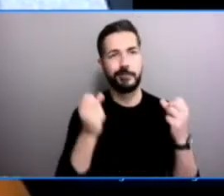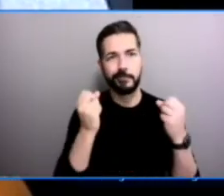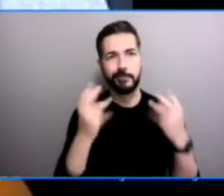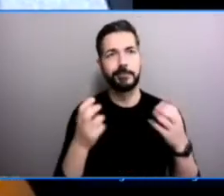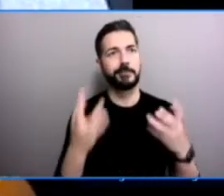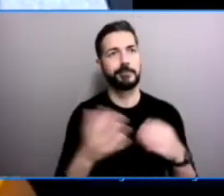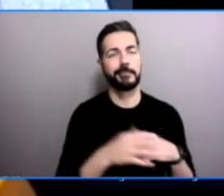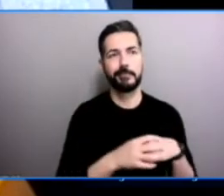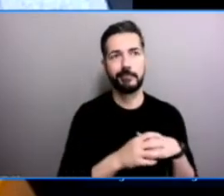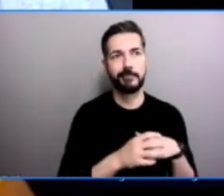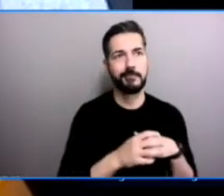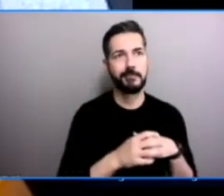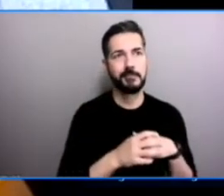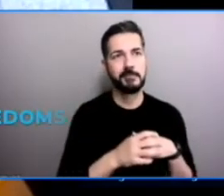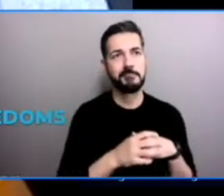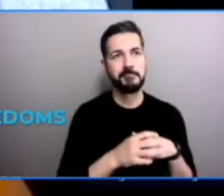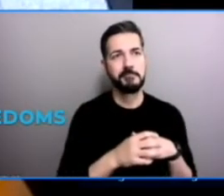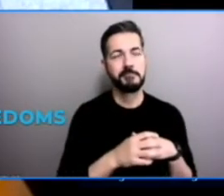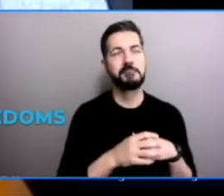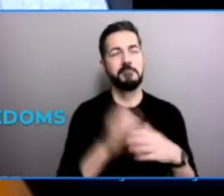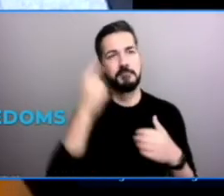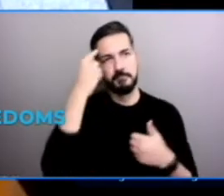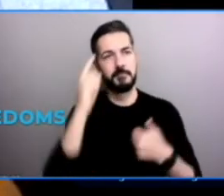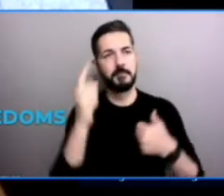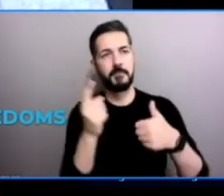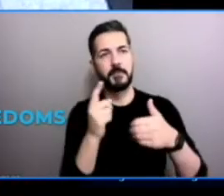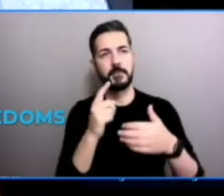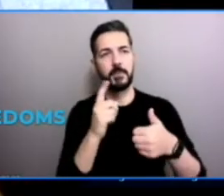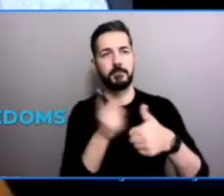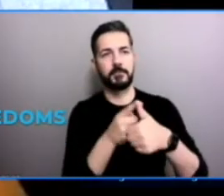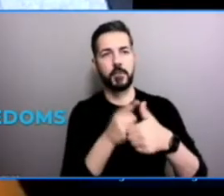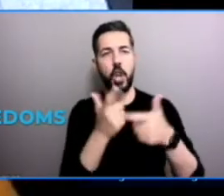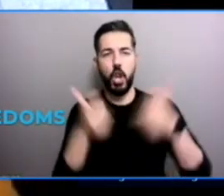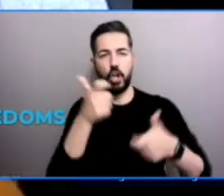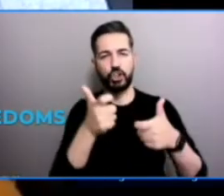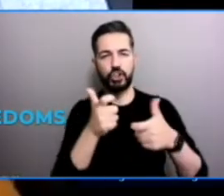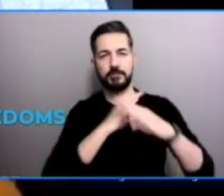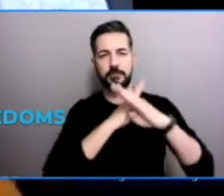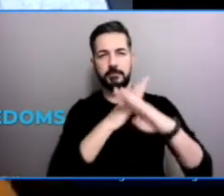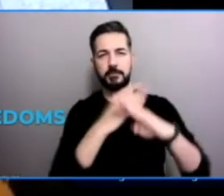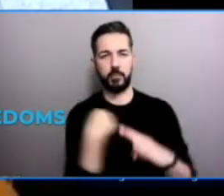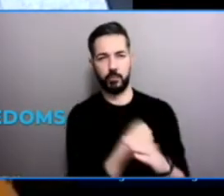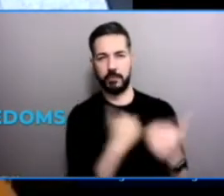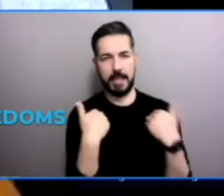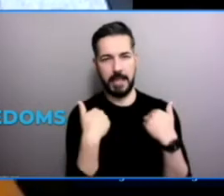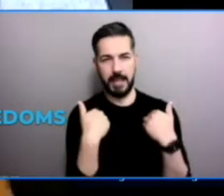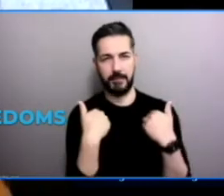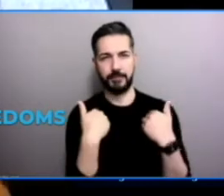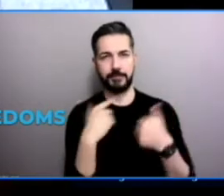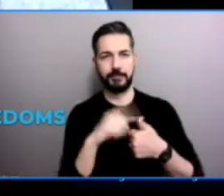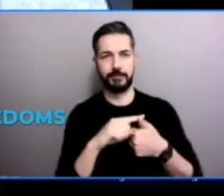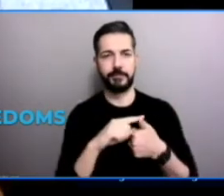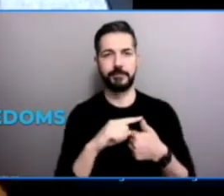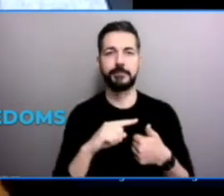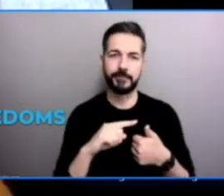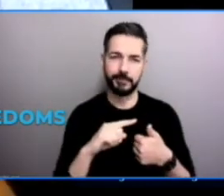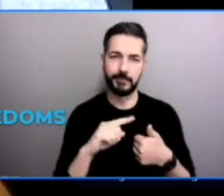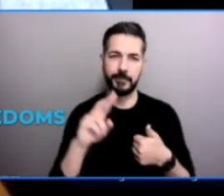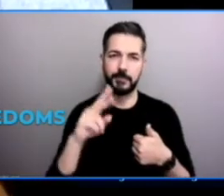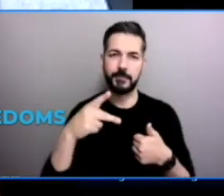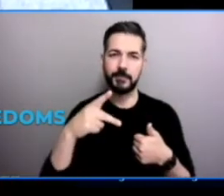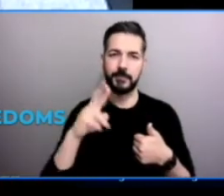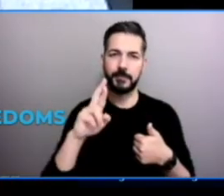we would be setting the movement back by another decade if we dare run a ballot, and it failed. And we just really had to trust our instinct that workers